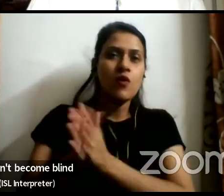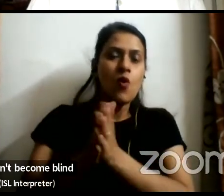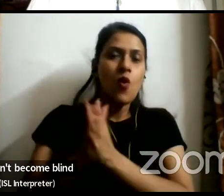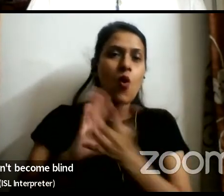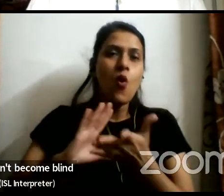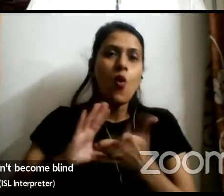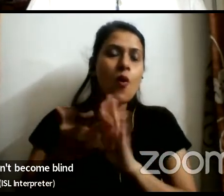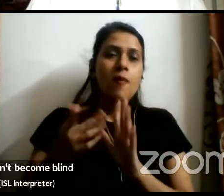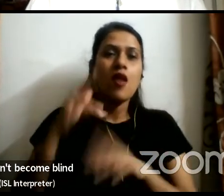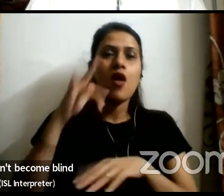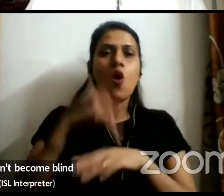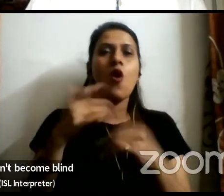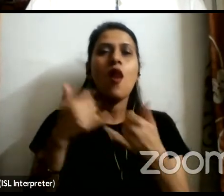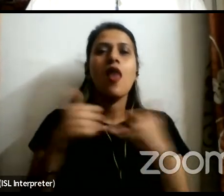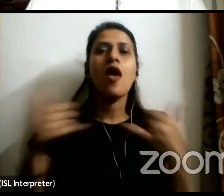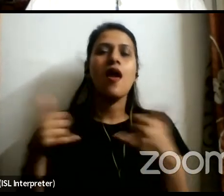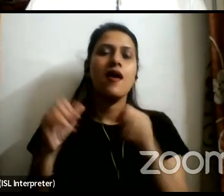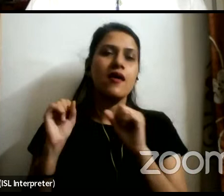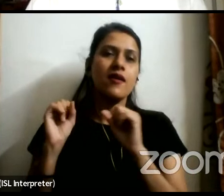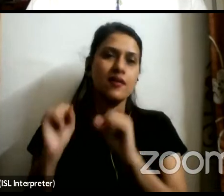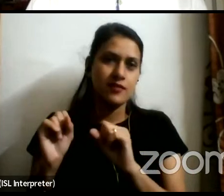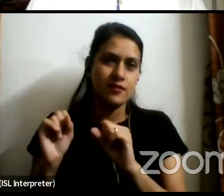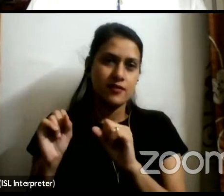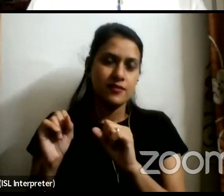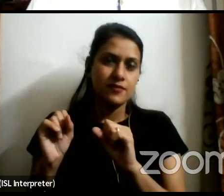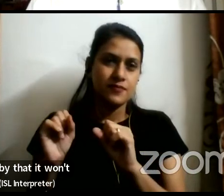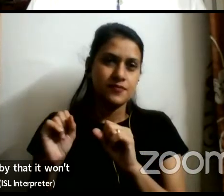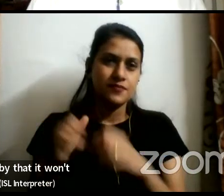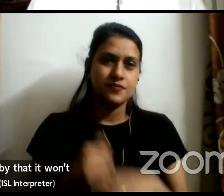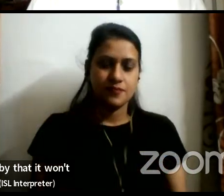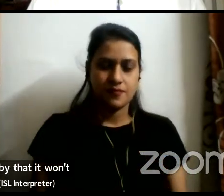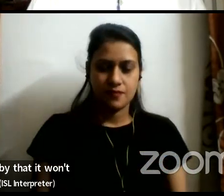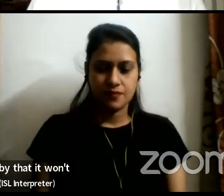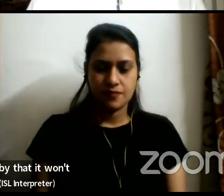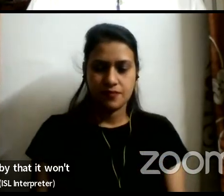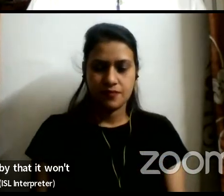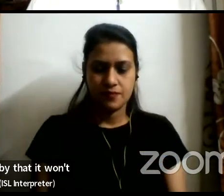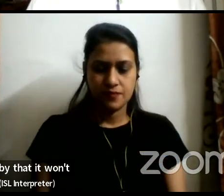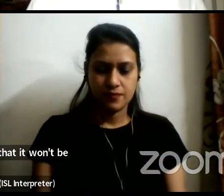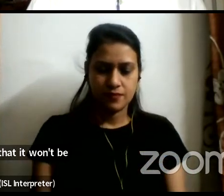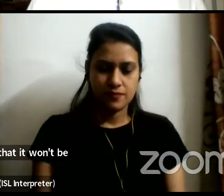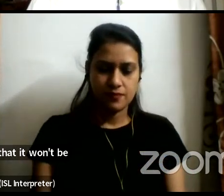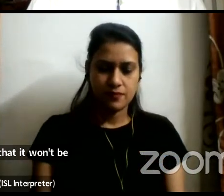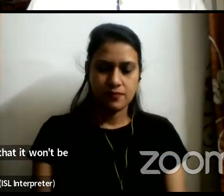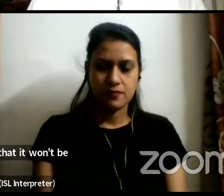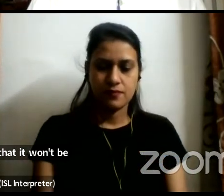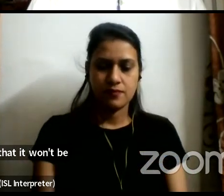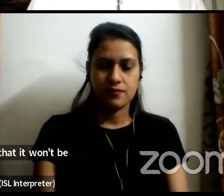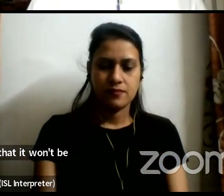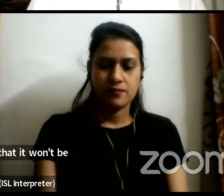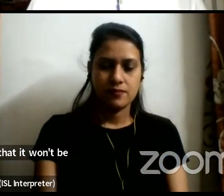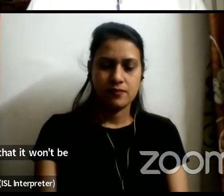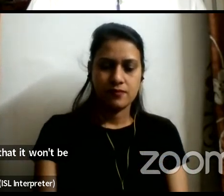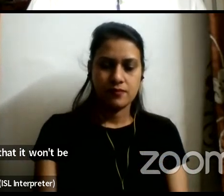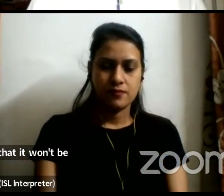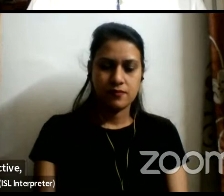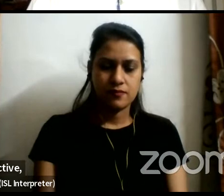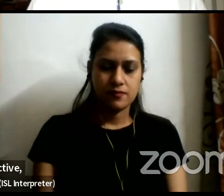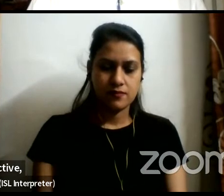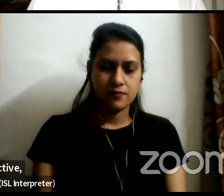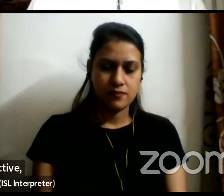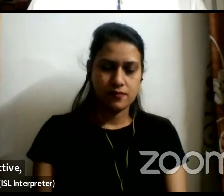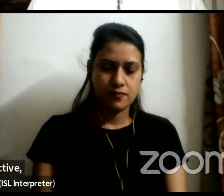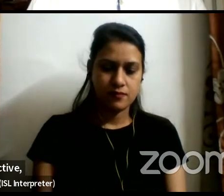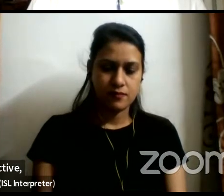digital privacy. And by that, I don't mean personal privacy. I think it really is that collective, aggregated, even